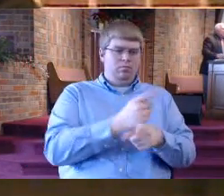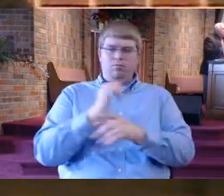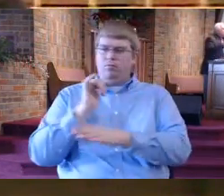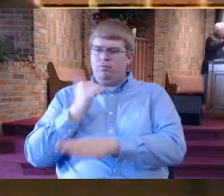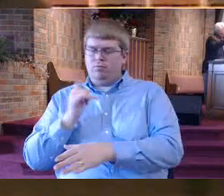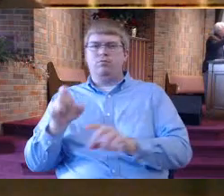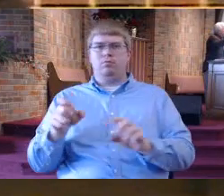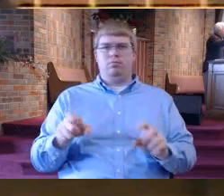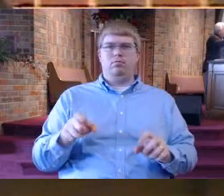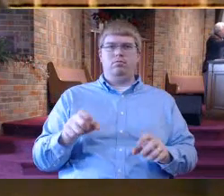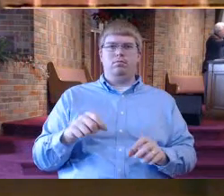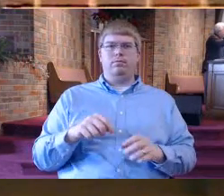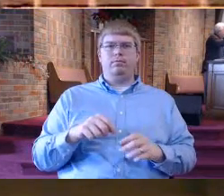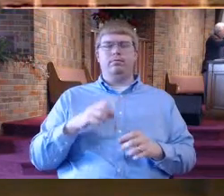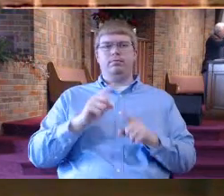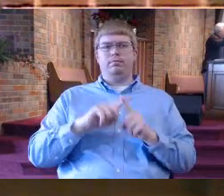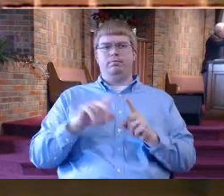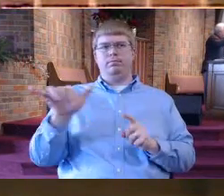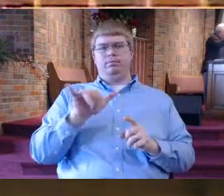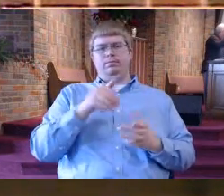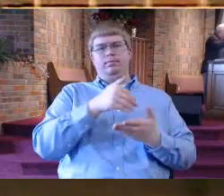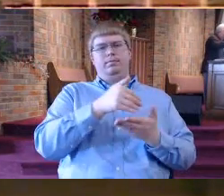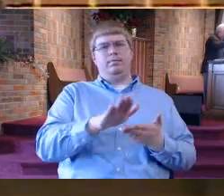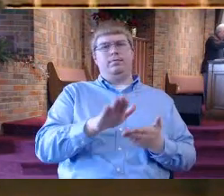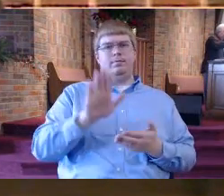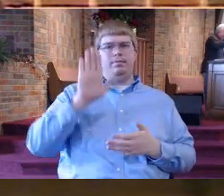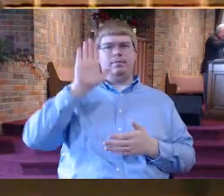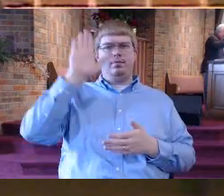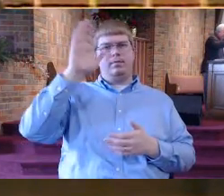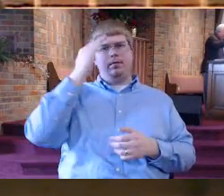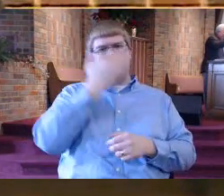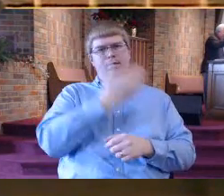but then sent his son into the world